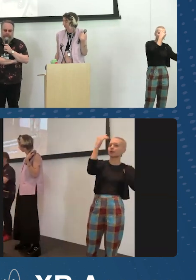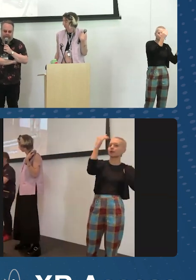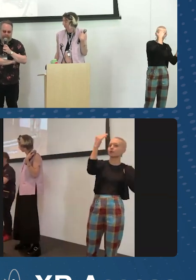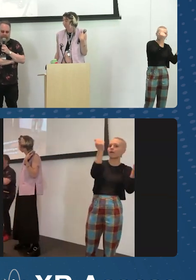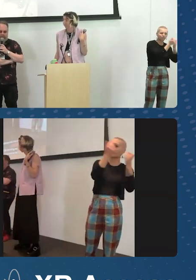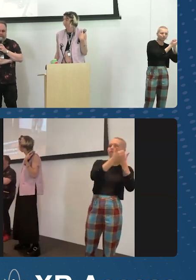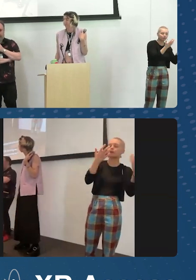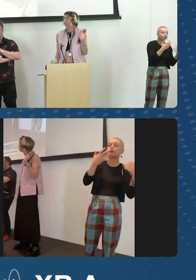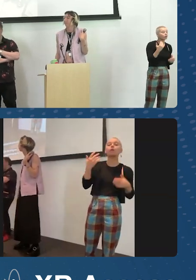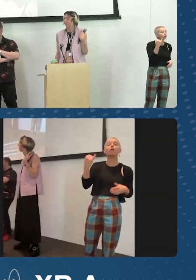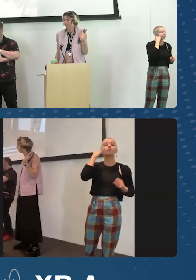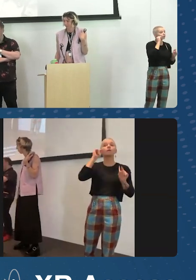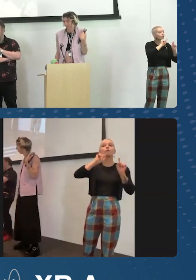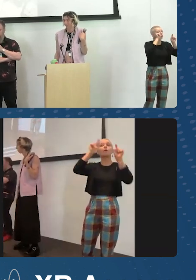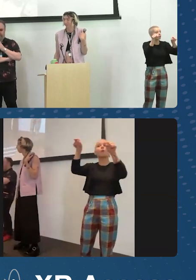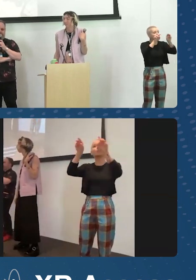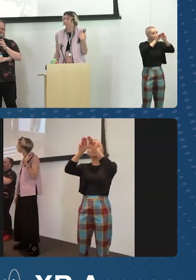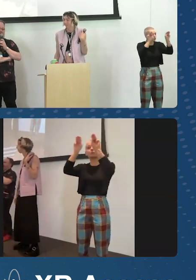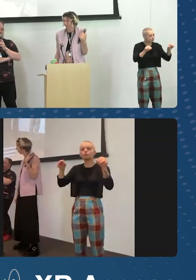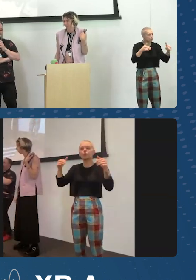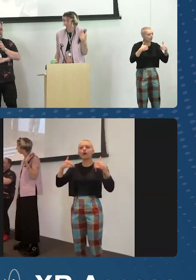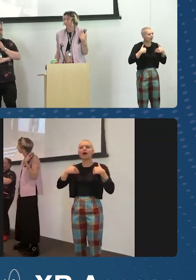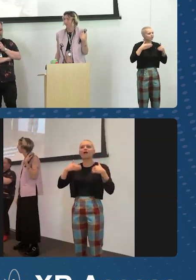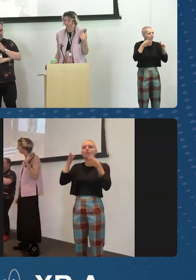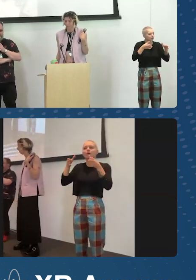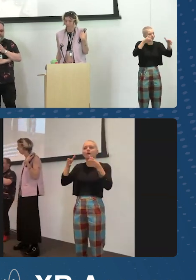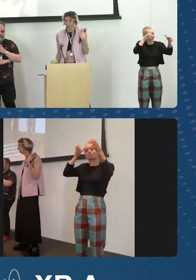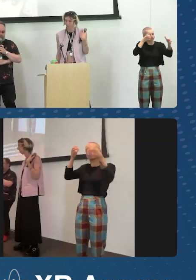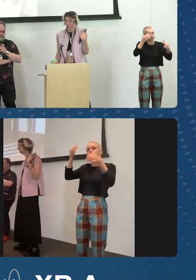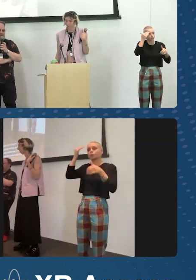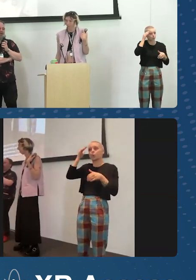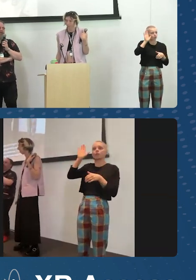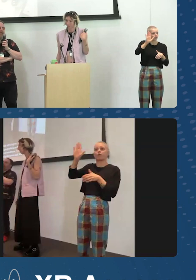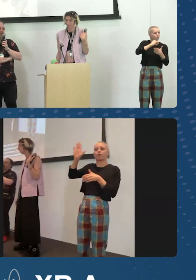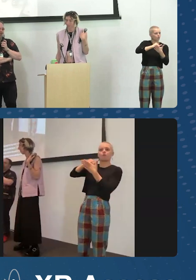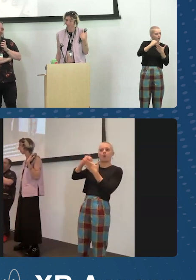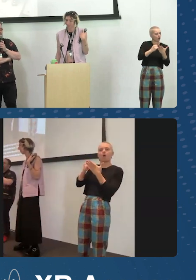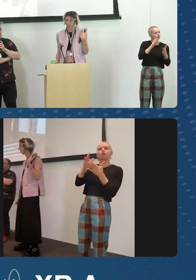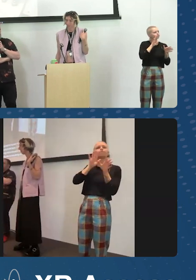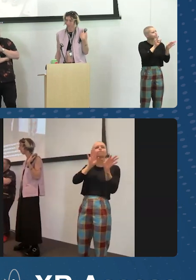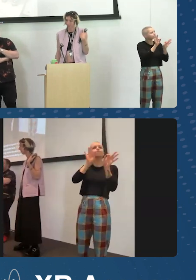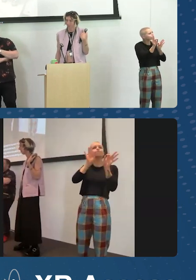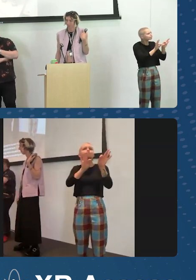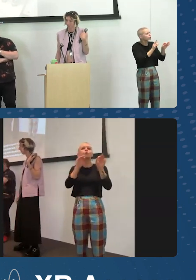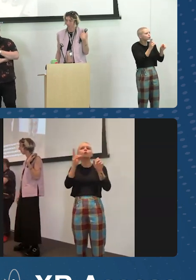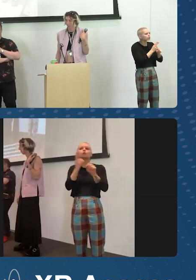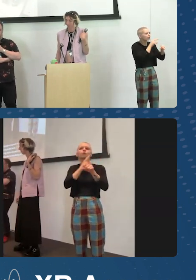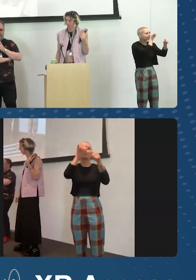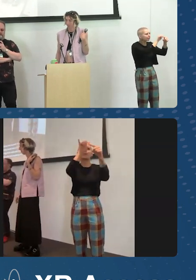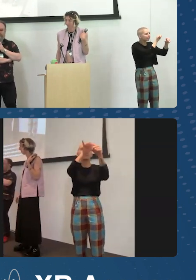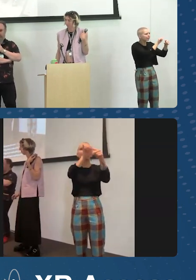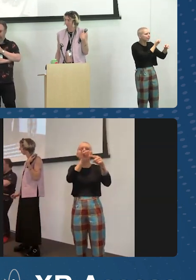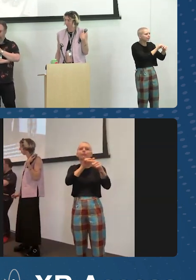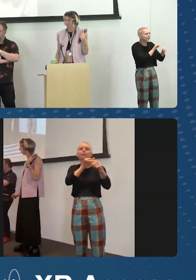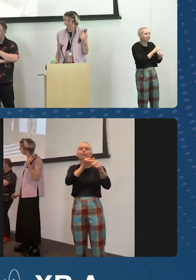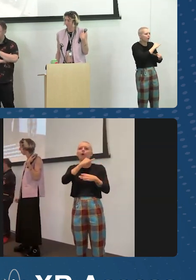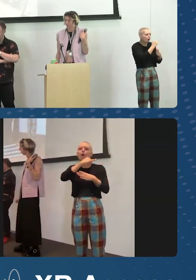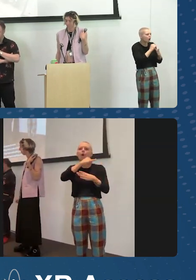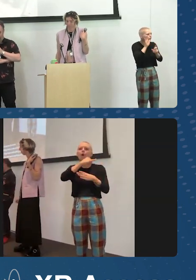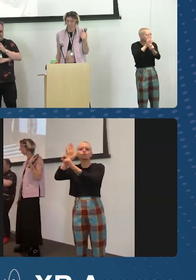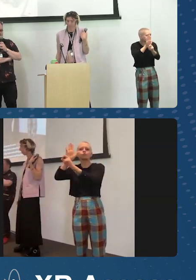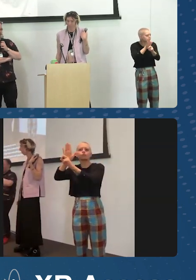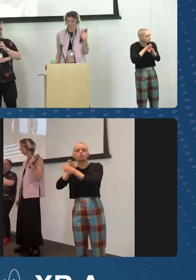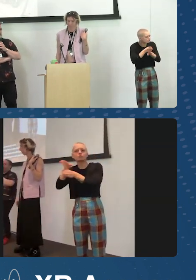museum and you have like a docent, somebody that knows all the work, describing it to you using a whole bunch of art speak. Or, you know, maybe it's this